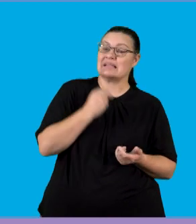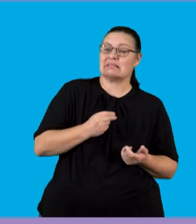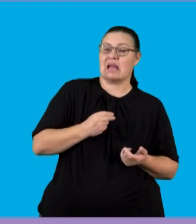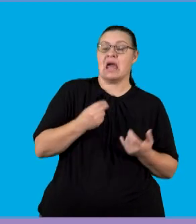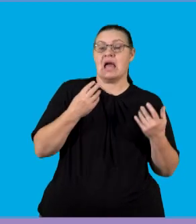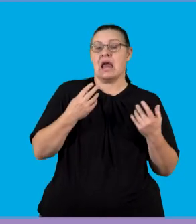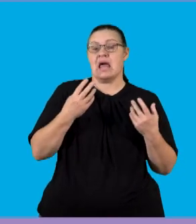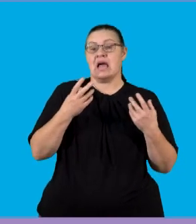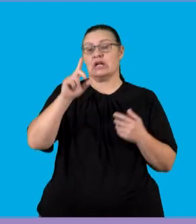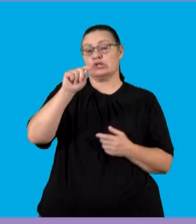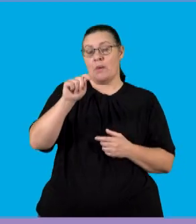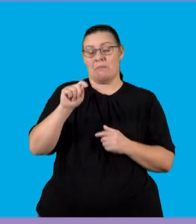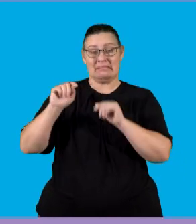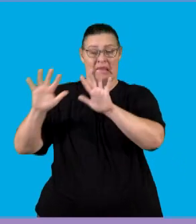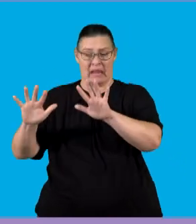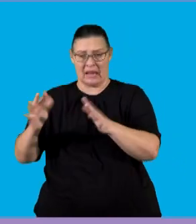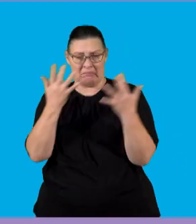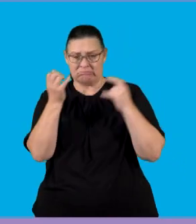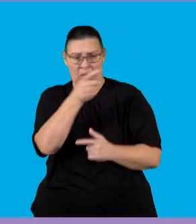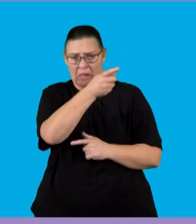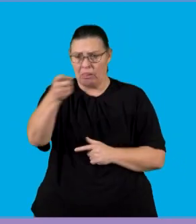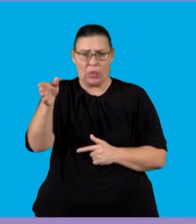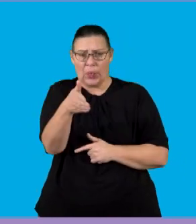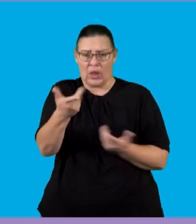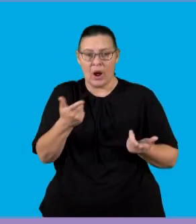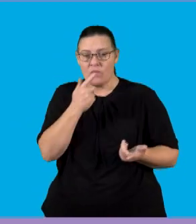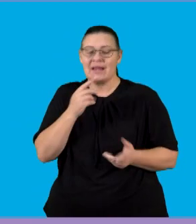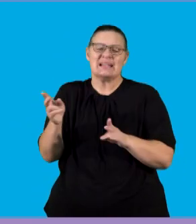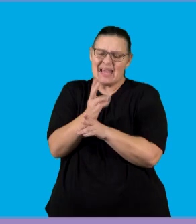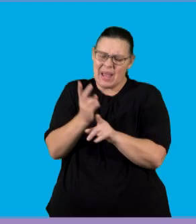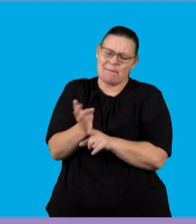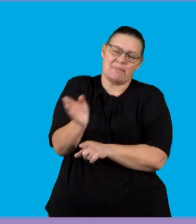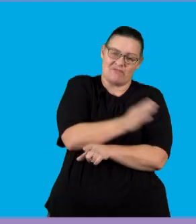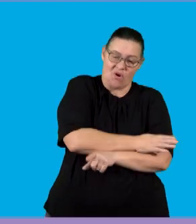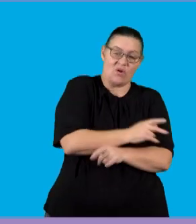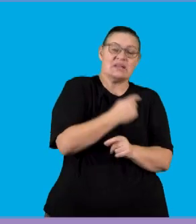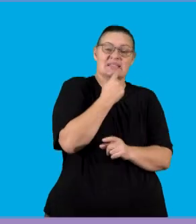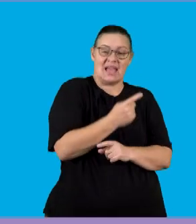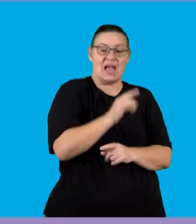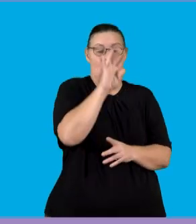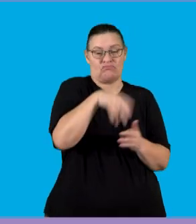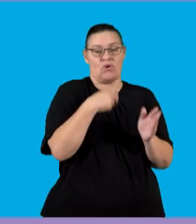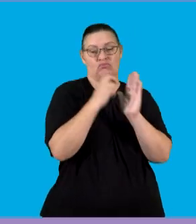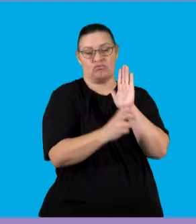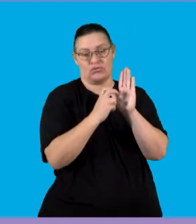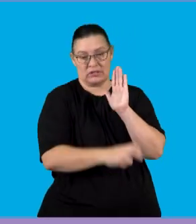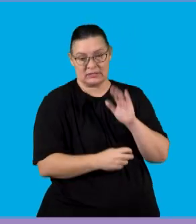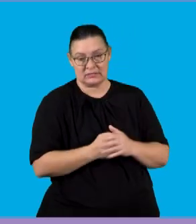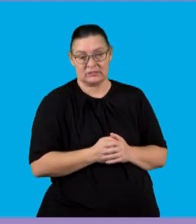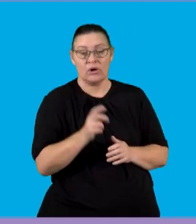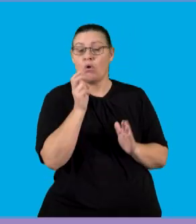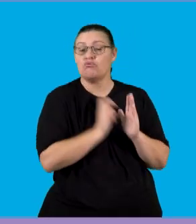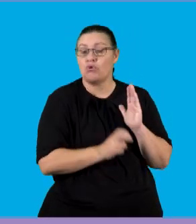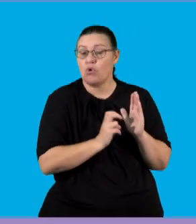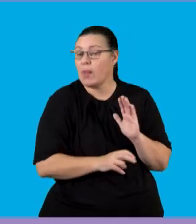are asked for the 10th term, how are we going to calculate that? Just like we did with the previous patterns, we need a rule.